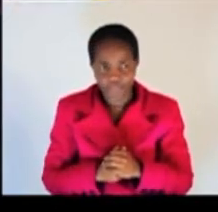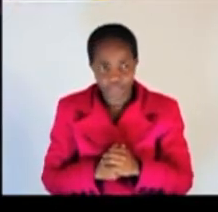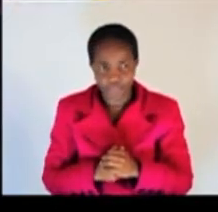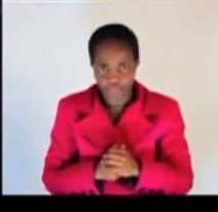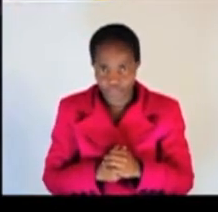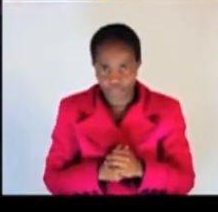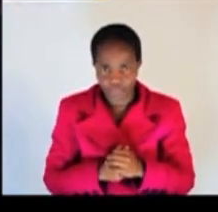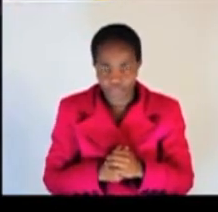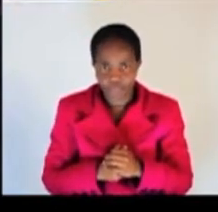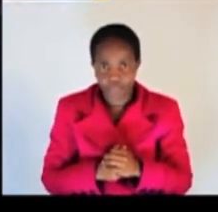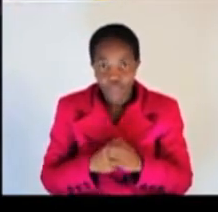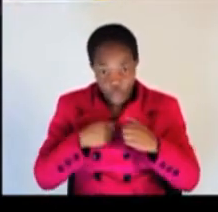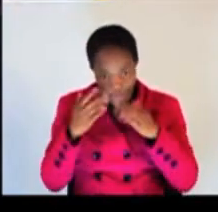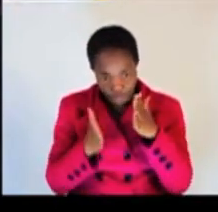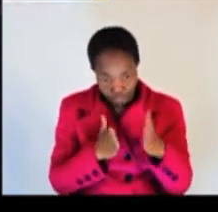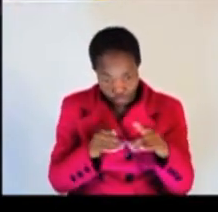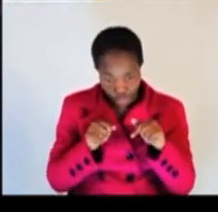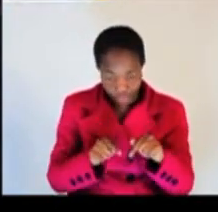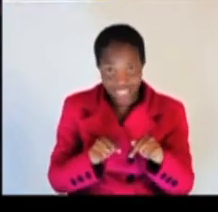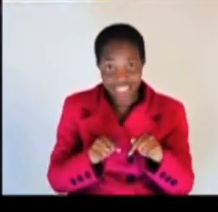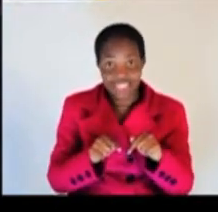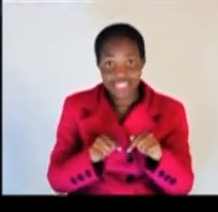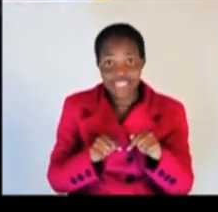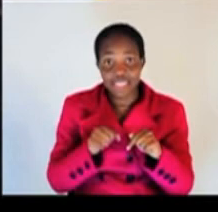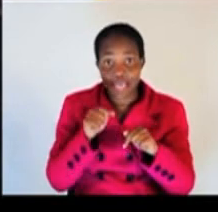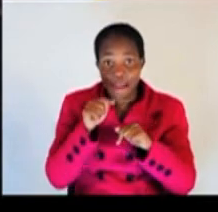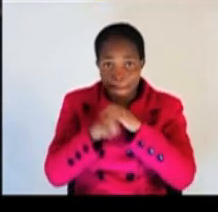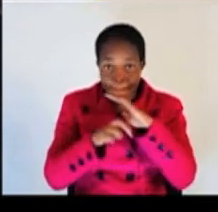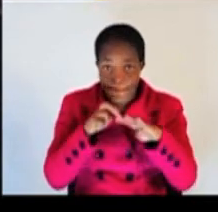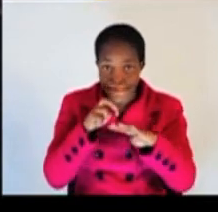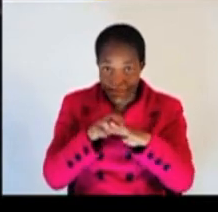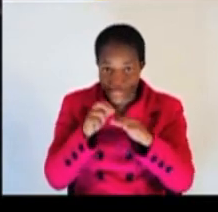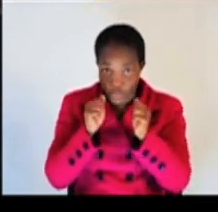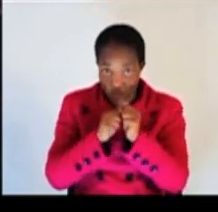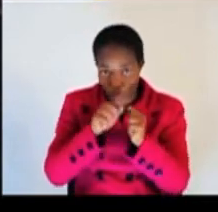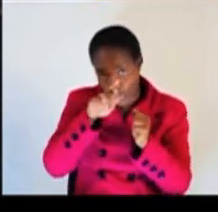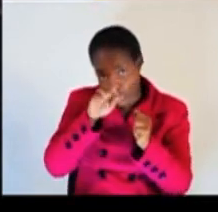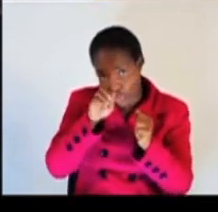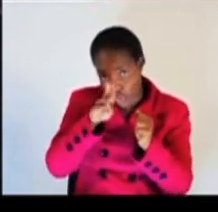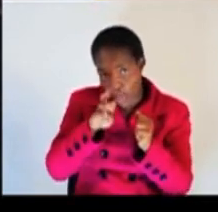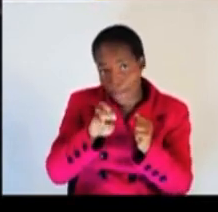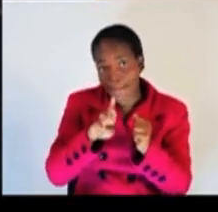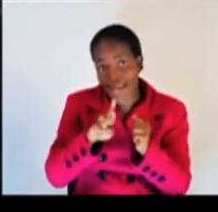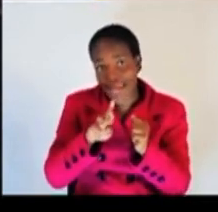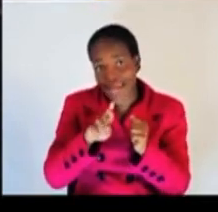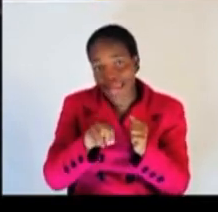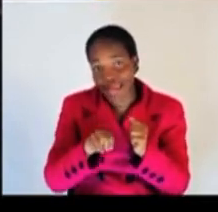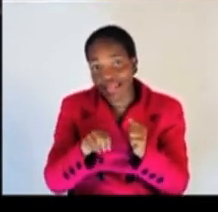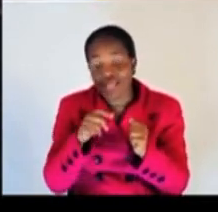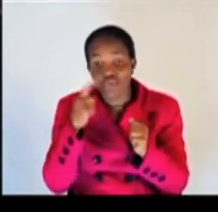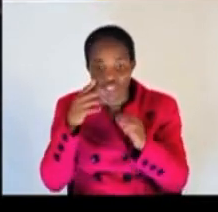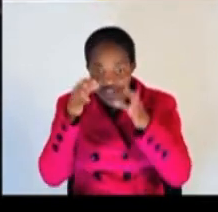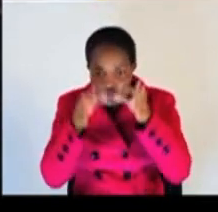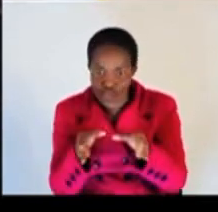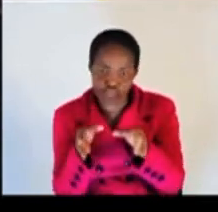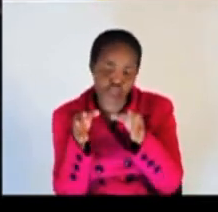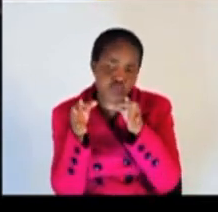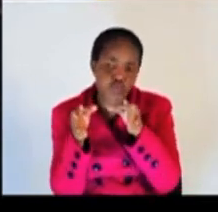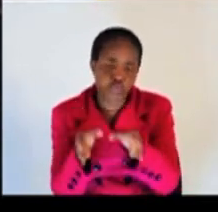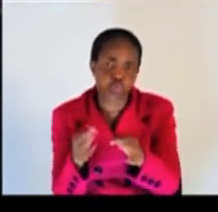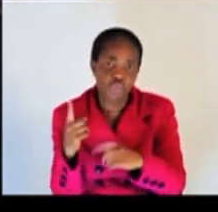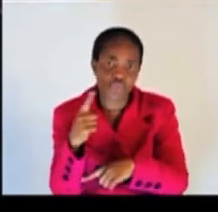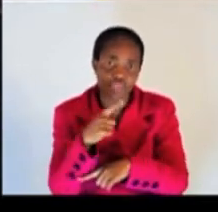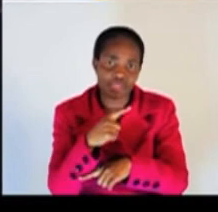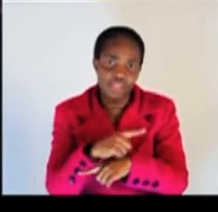We arranged this meeting with Robert to see if we can move the date forward of